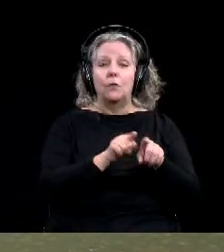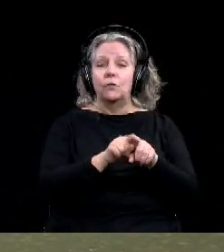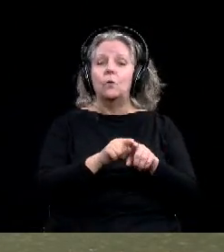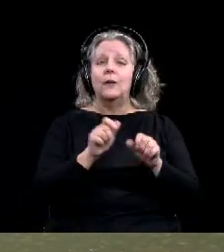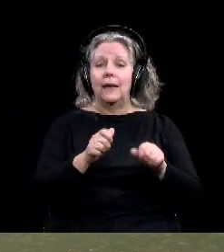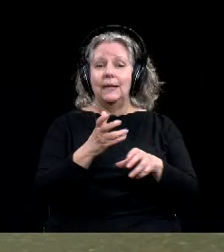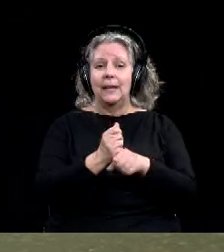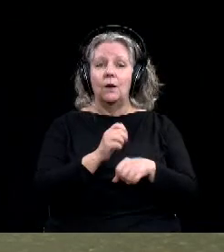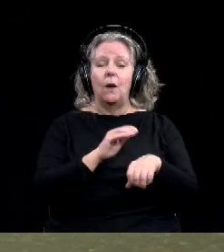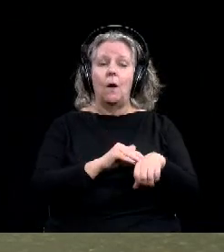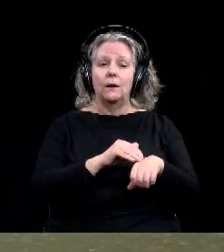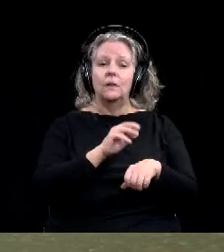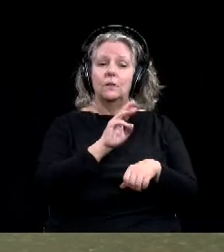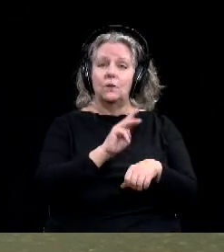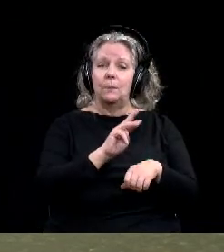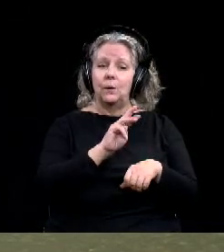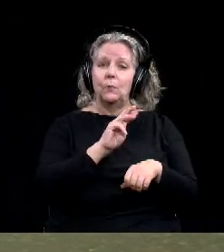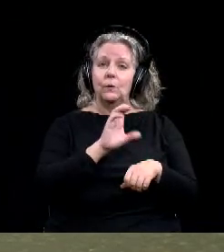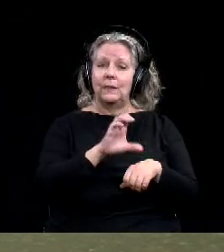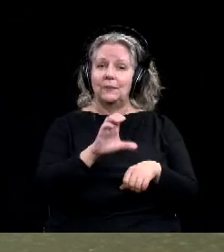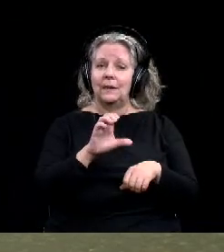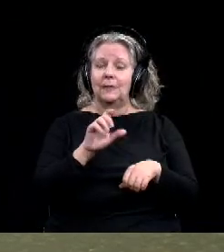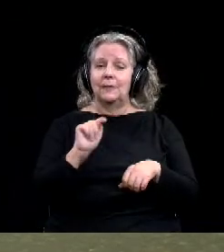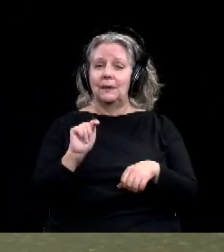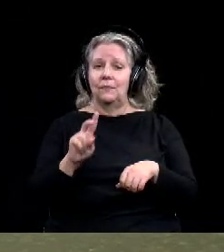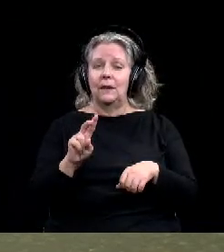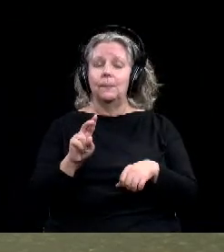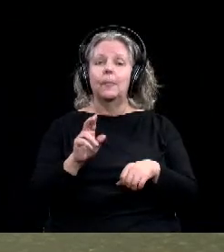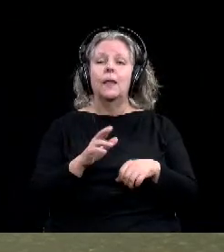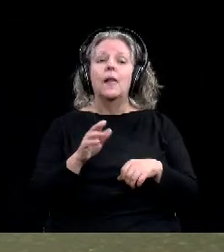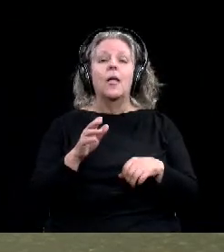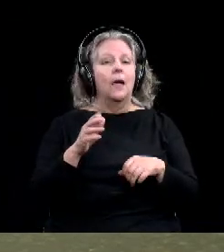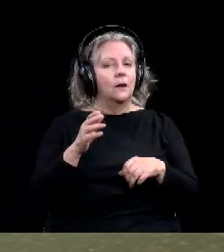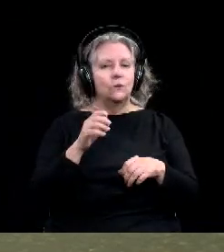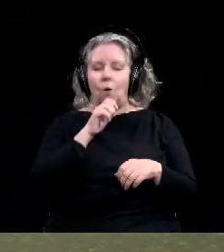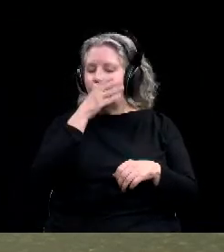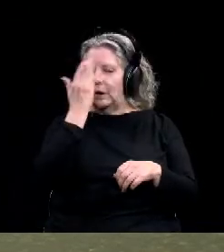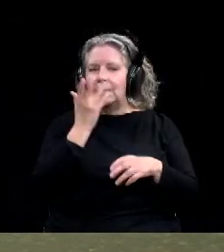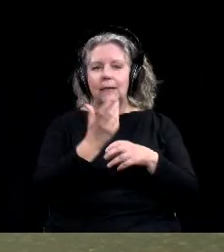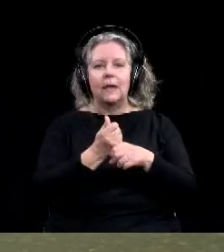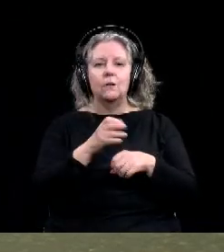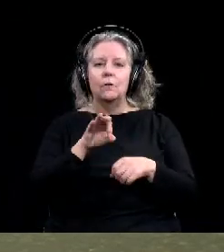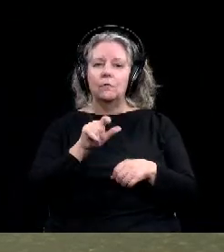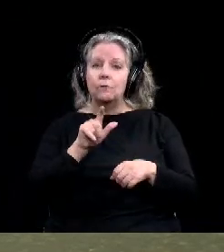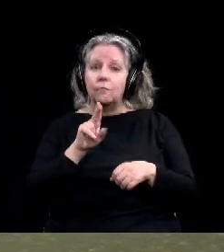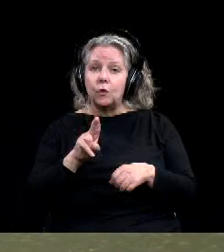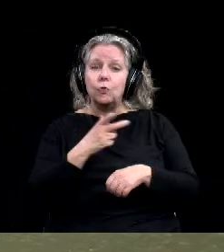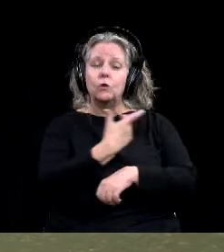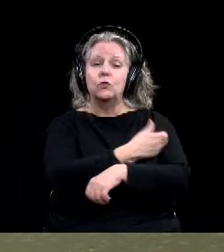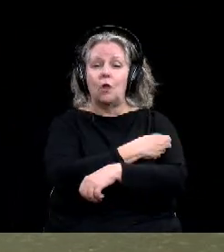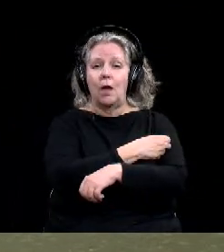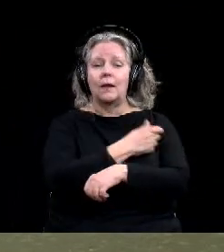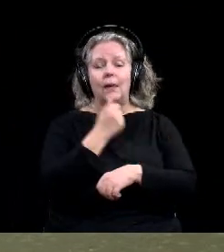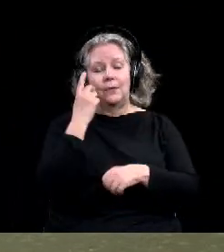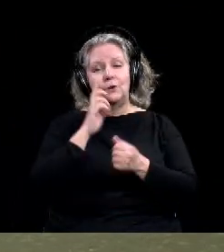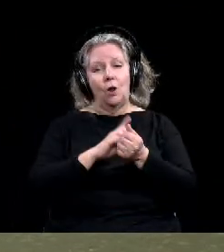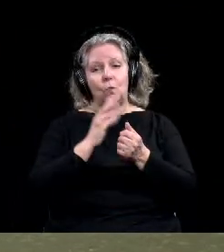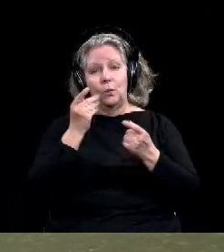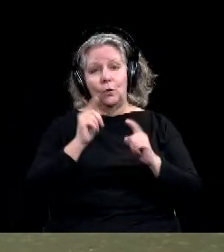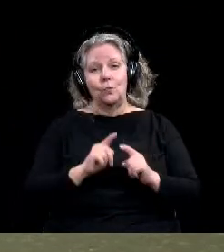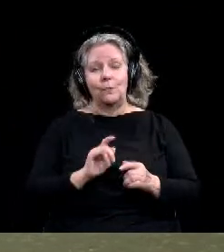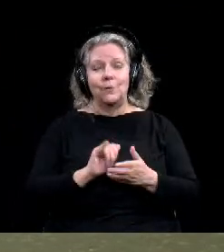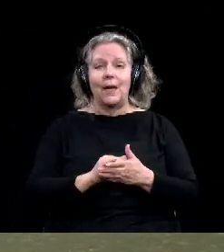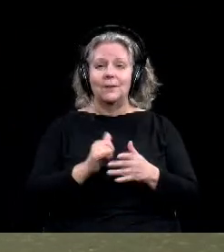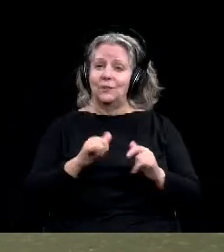think the doctors would all agree it's still very important for that. And always go to covidwaco.com for the very latest